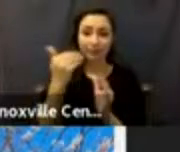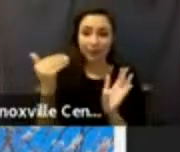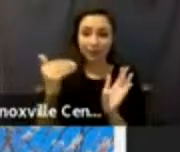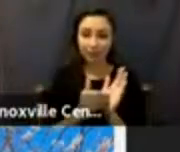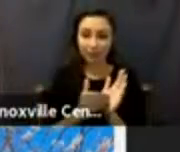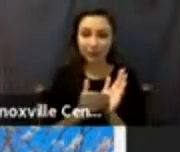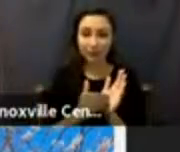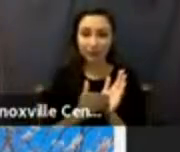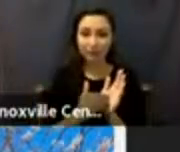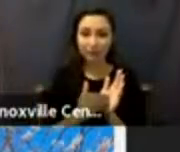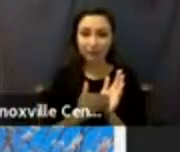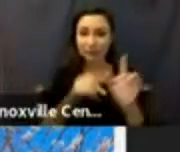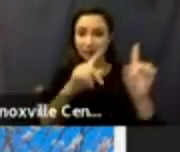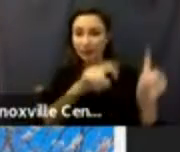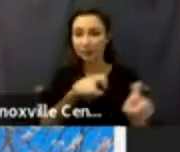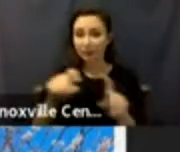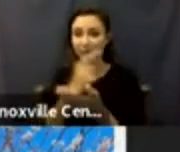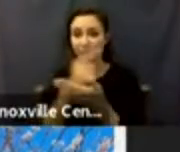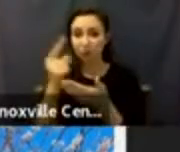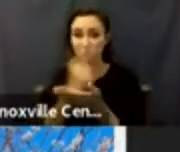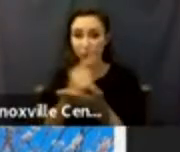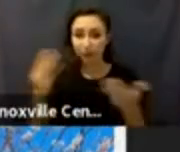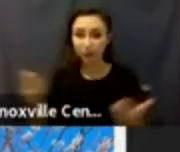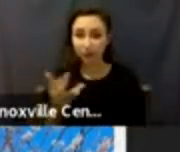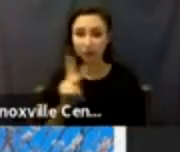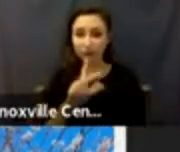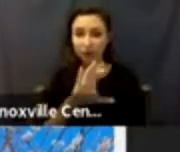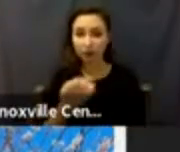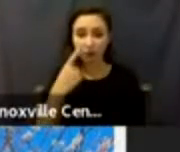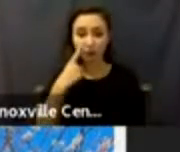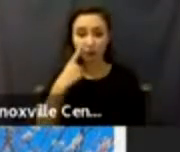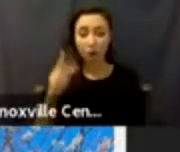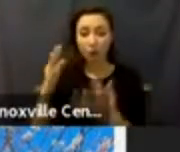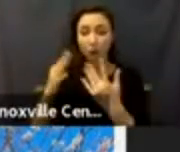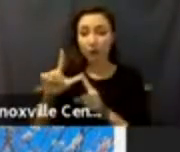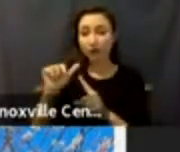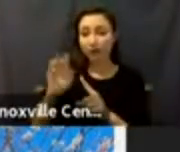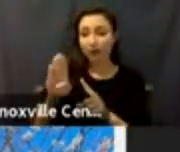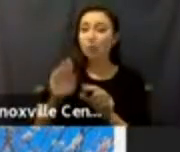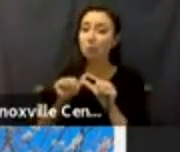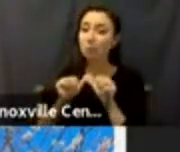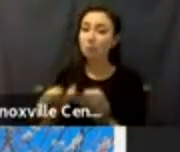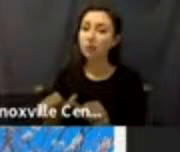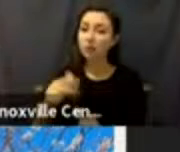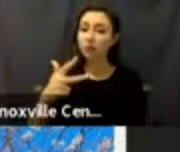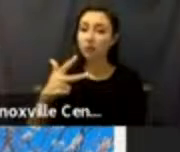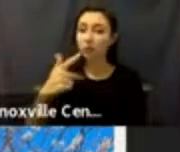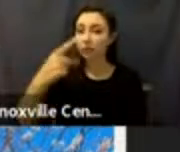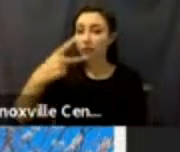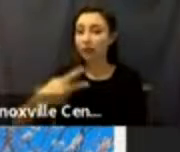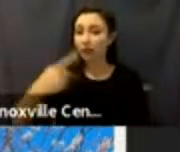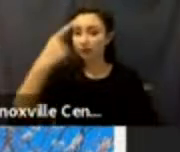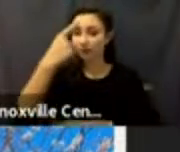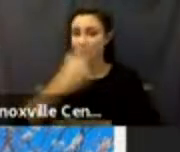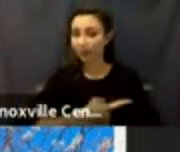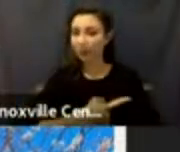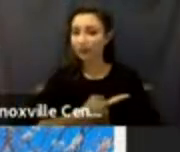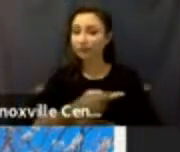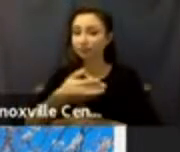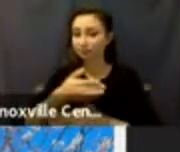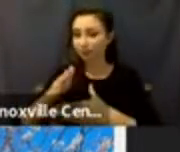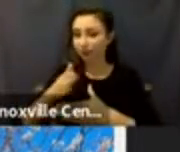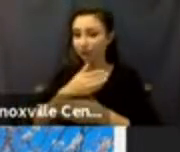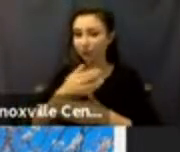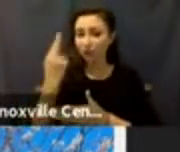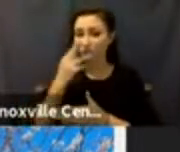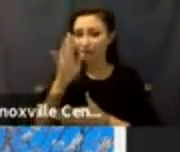conducted per week in Knox County. Lab turnaround time remains stable at 3.5 days per average. Because of these factors, we